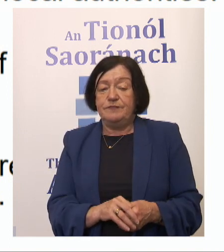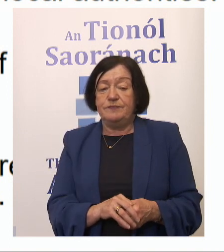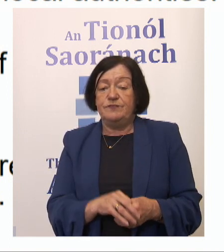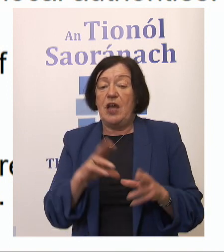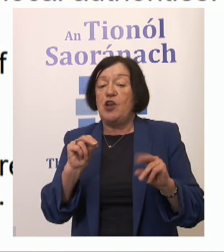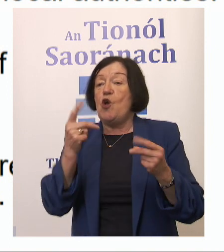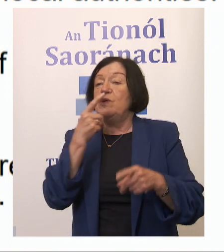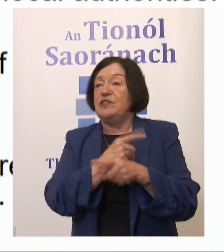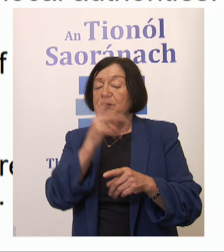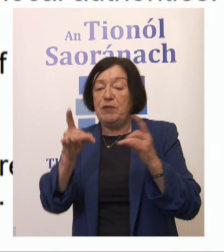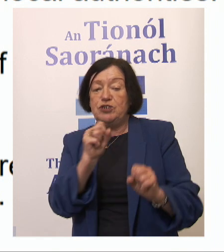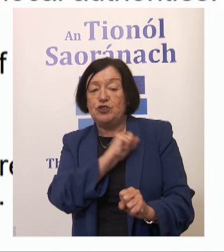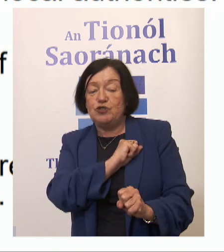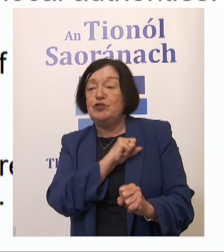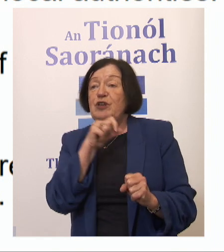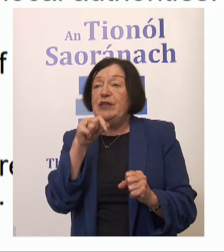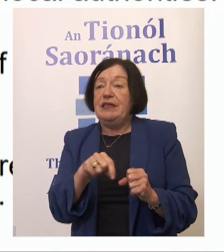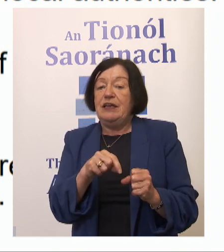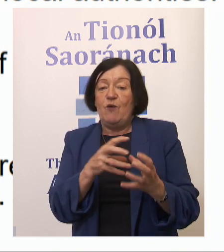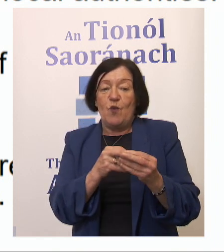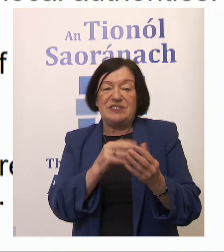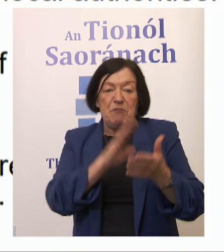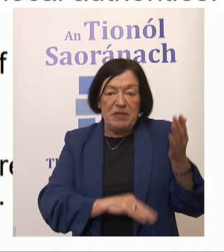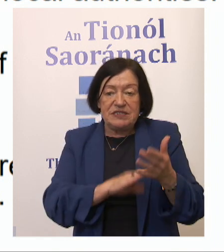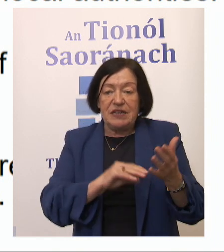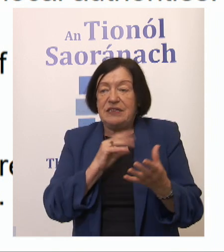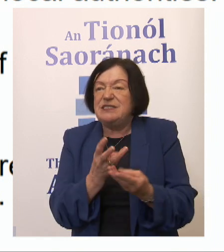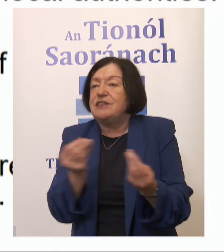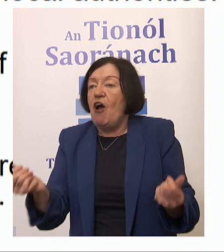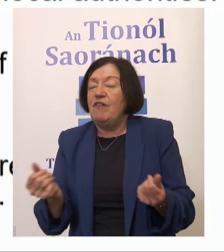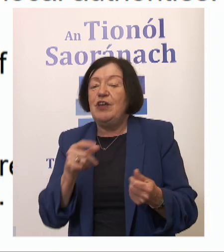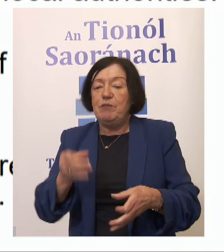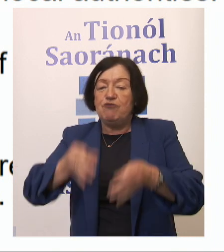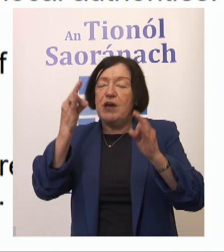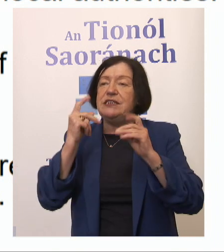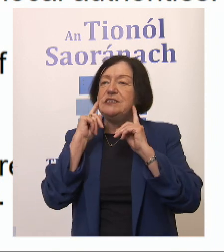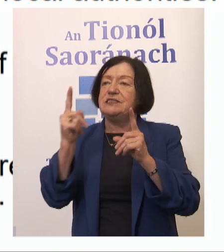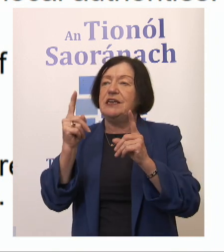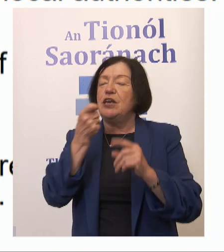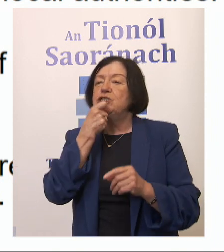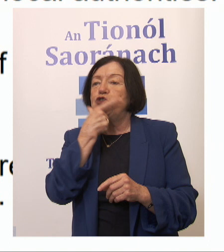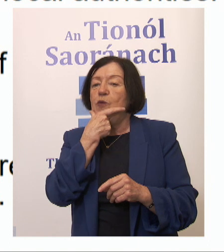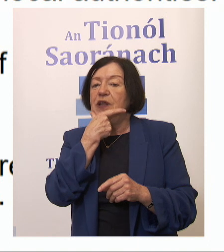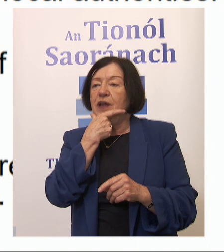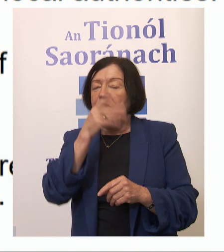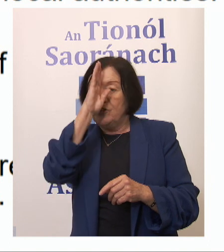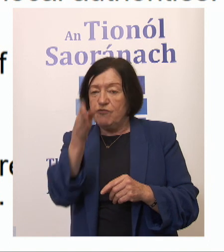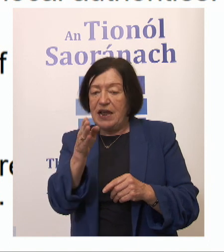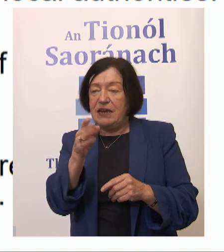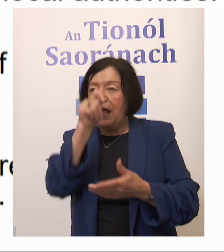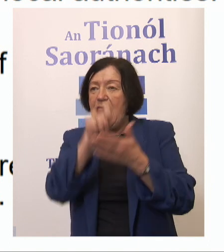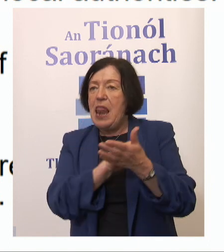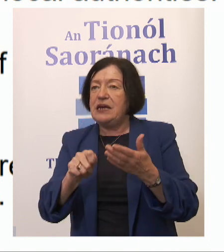and no one's there to make sure that its deficits are addressed. So in some ways, it'd be super to see a Dublin, a directly elected Dublin